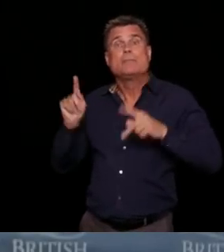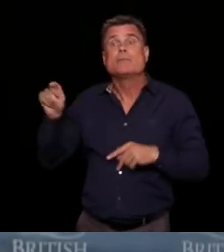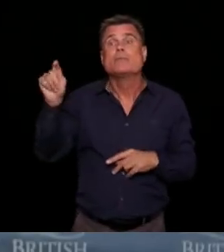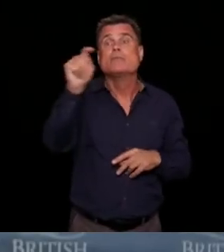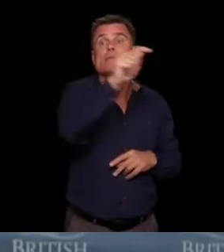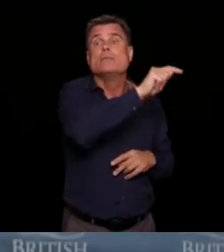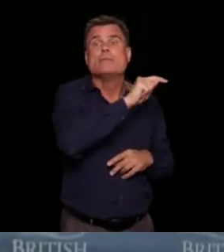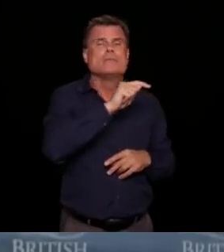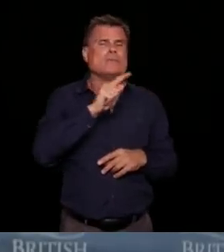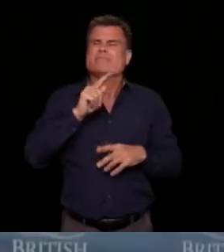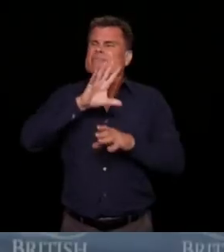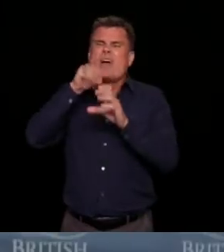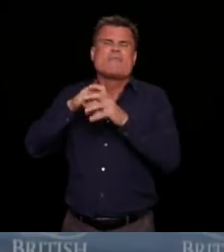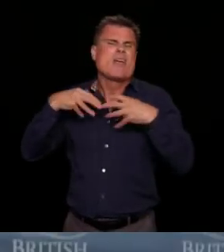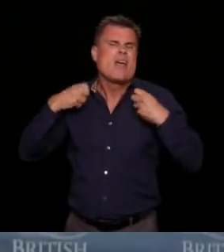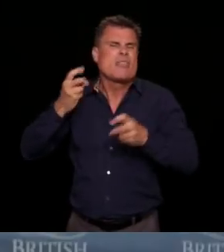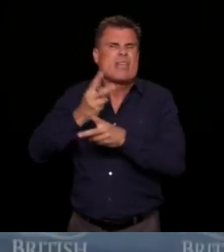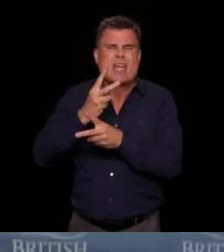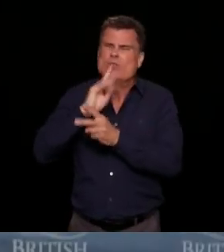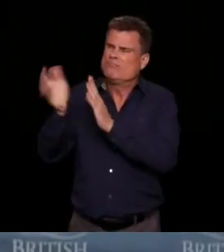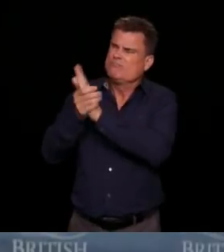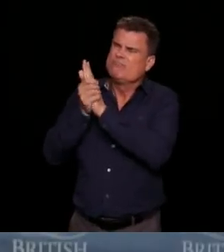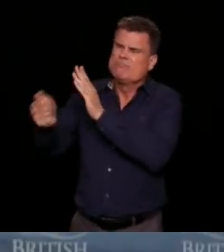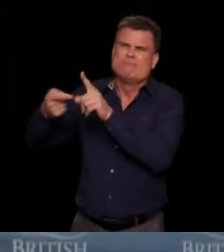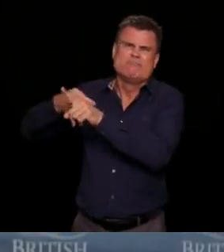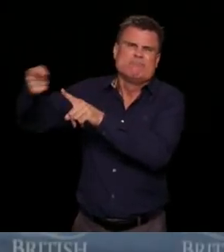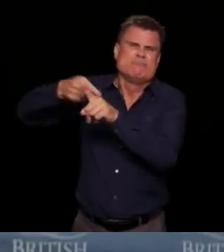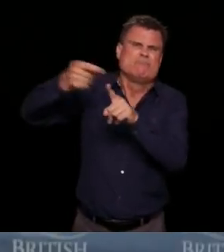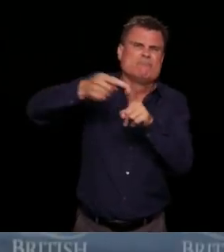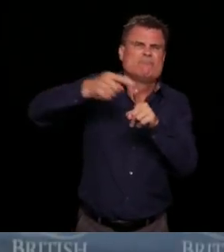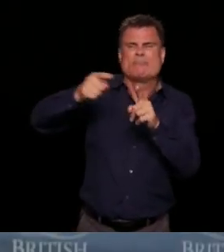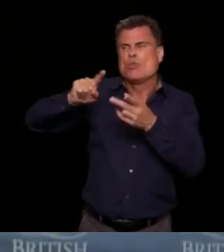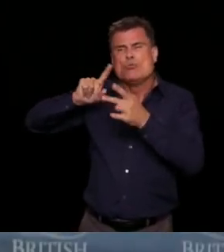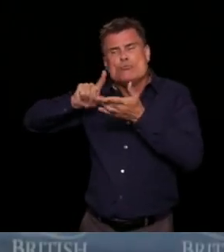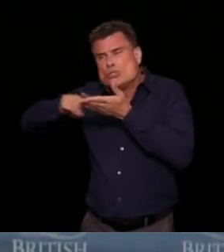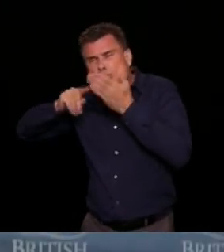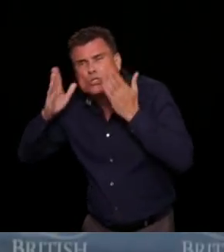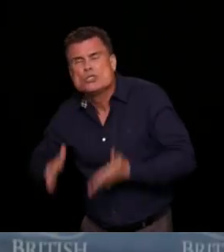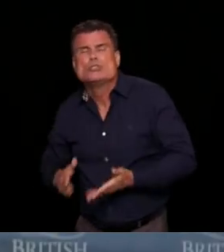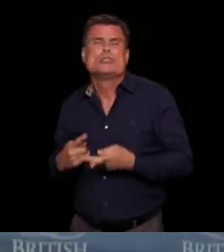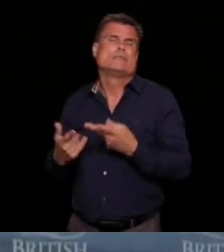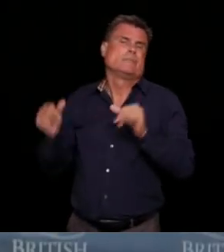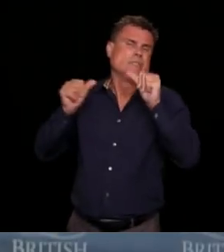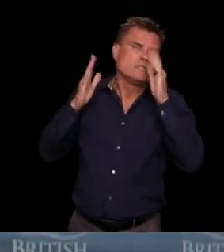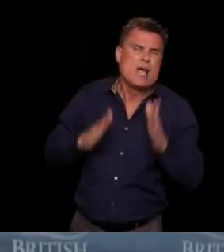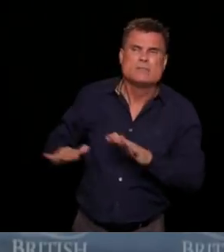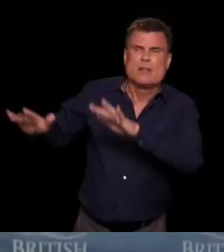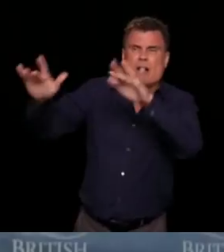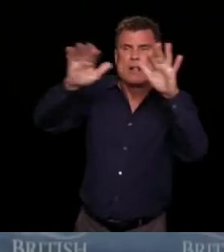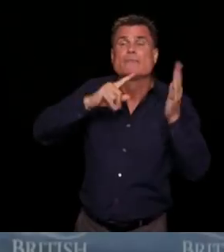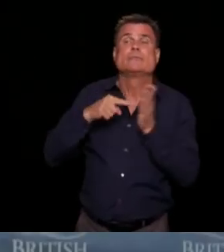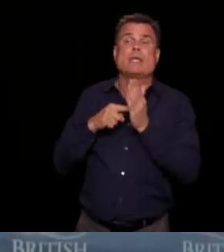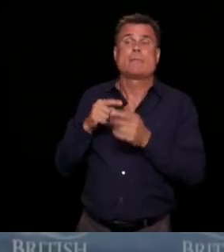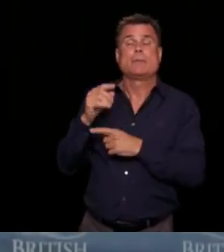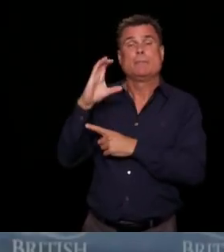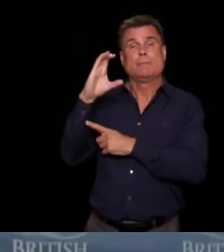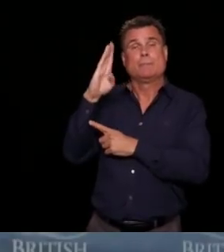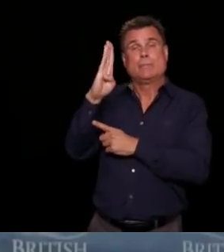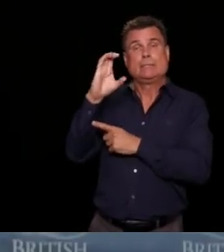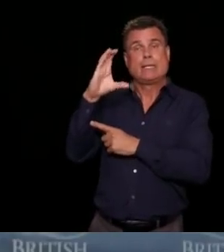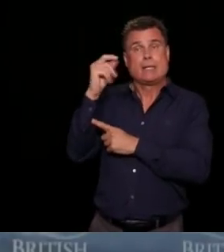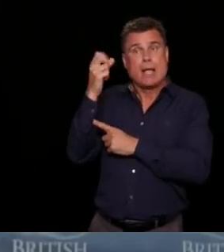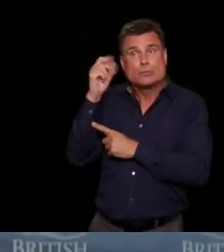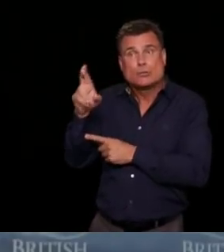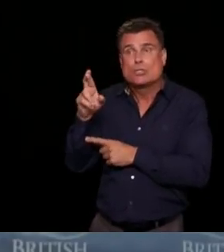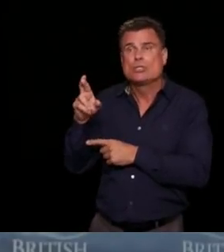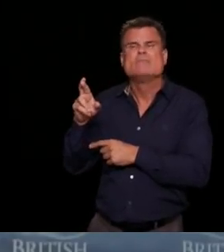gifted people who work in healthcare, who work for healthcare, researchers, healthcare workers, and healthcare professionals at BC Cancer, and in all our